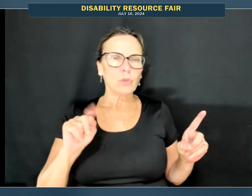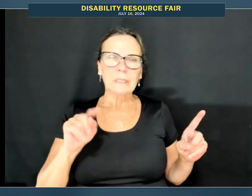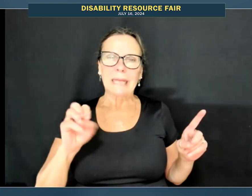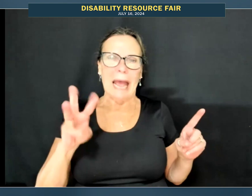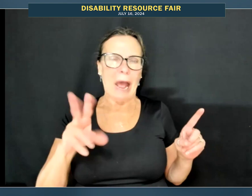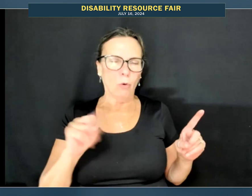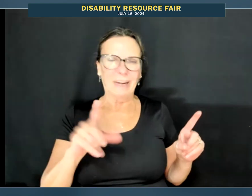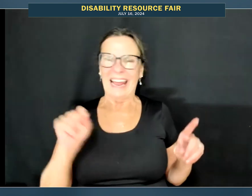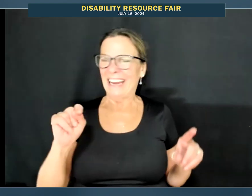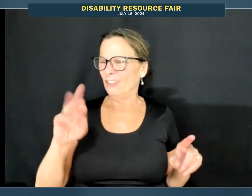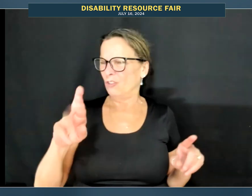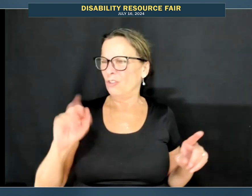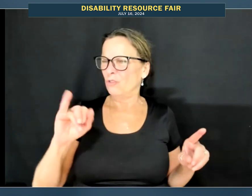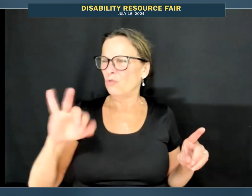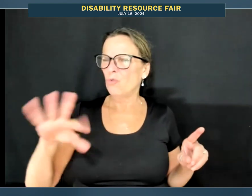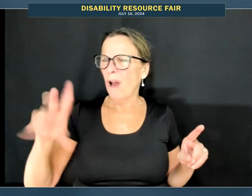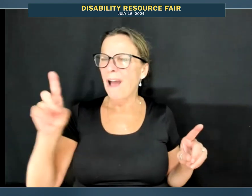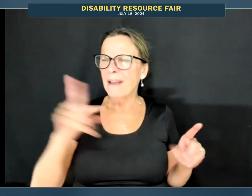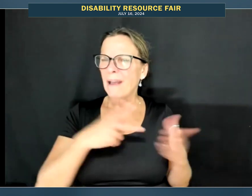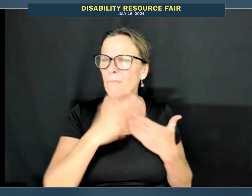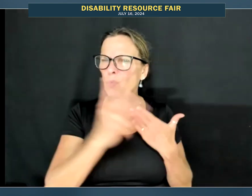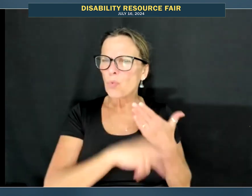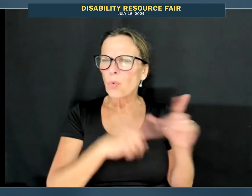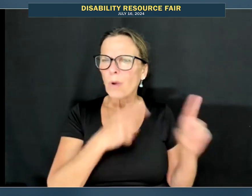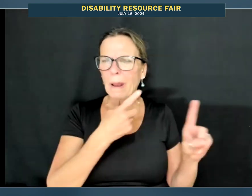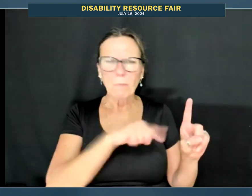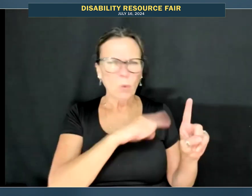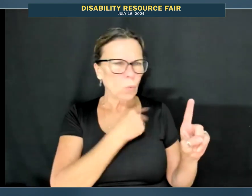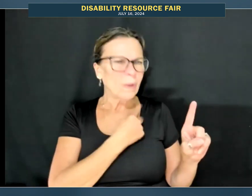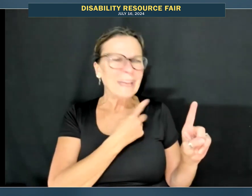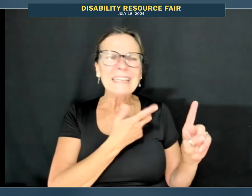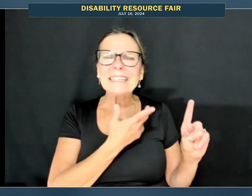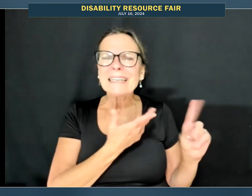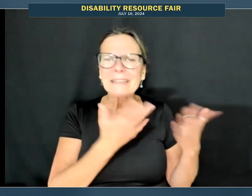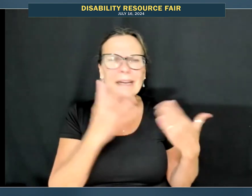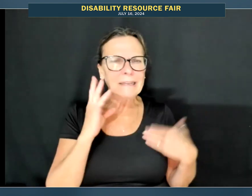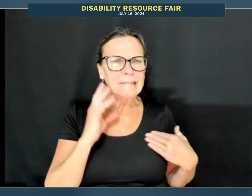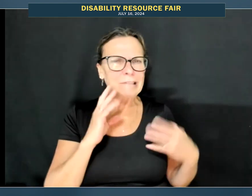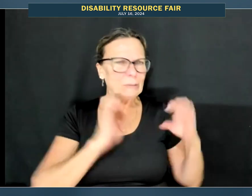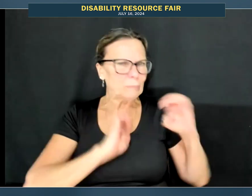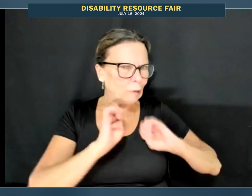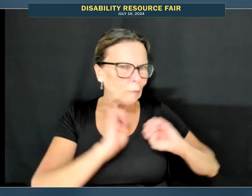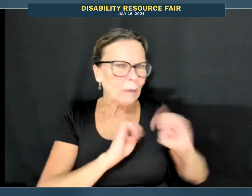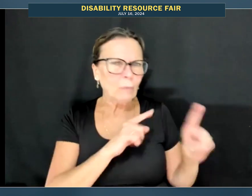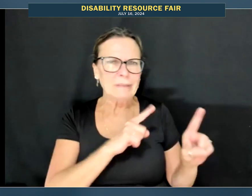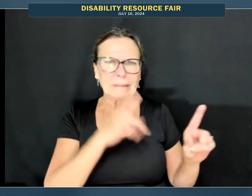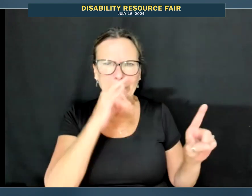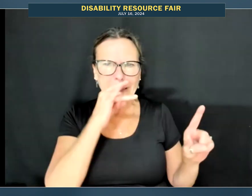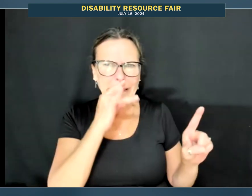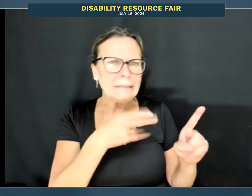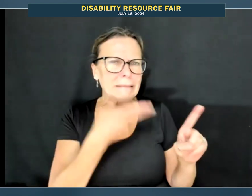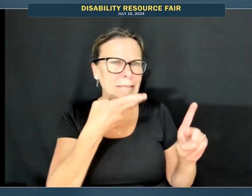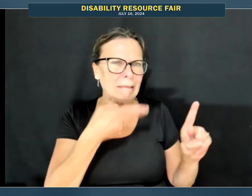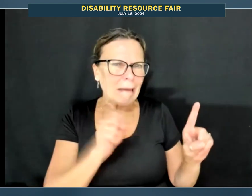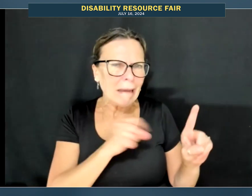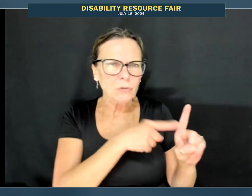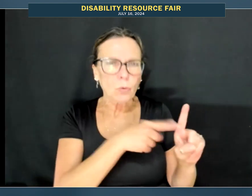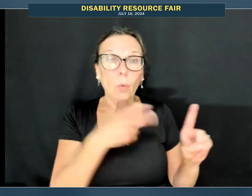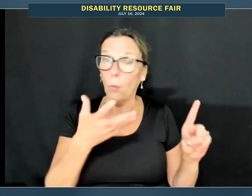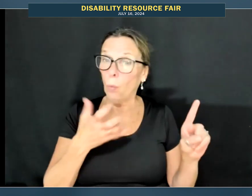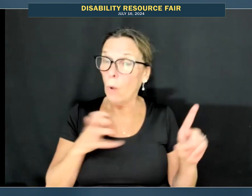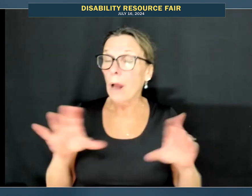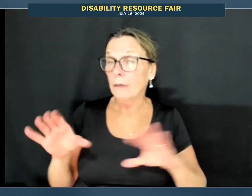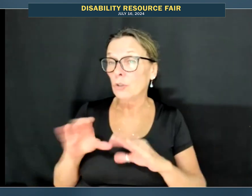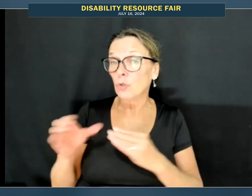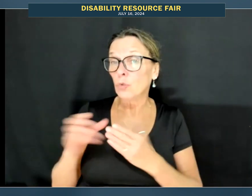in Triad, we did an experiment. We had some kids who in the high school that wanted to do a project, and